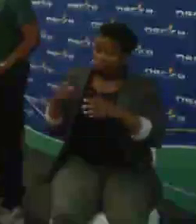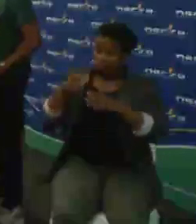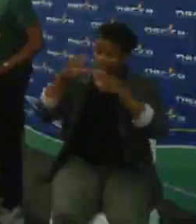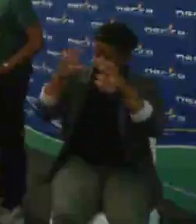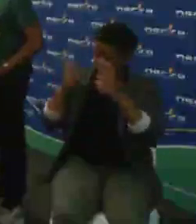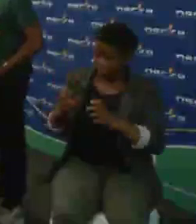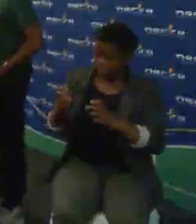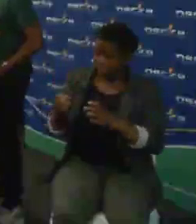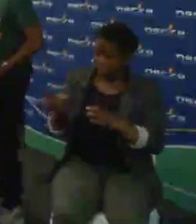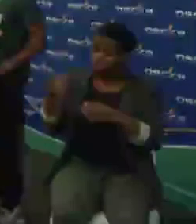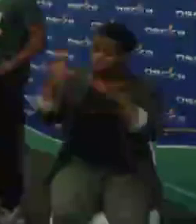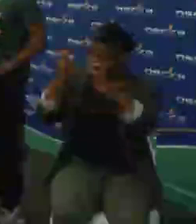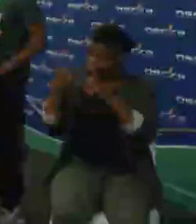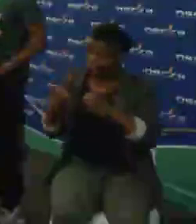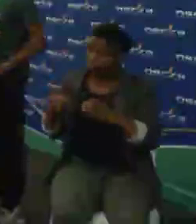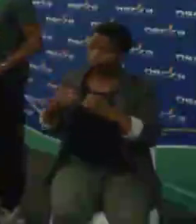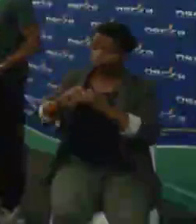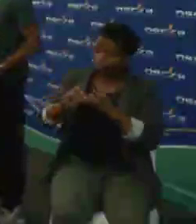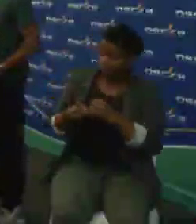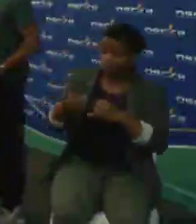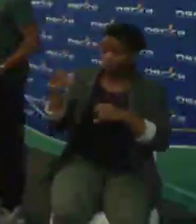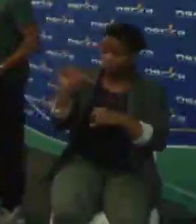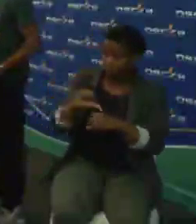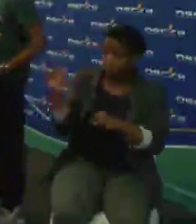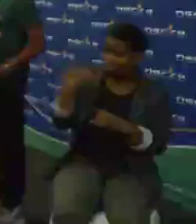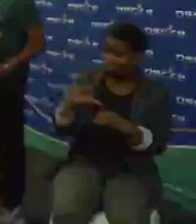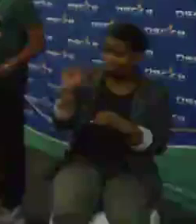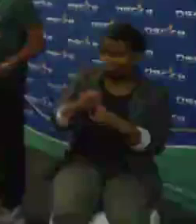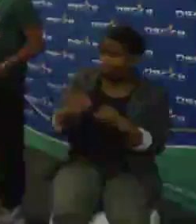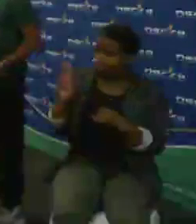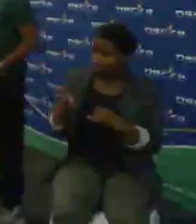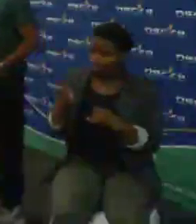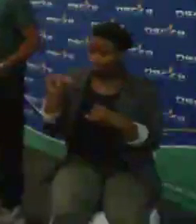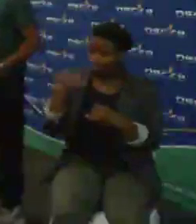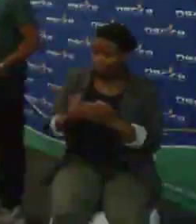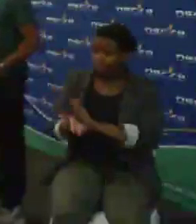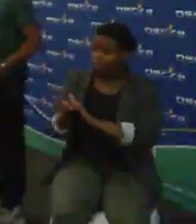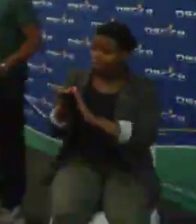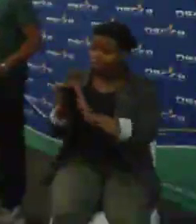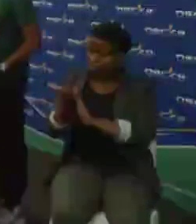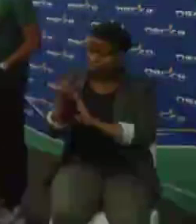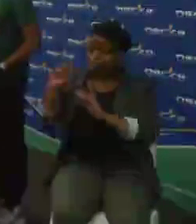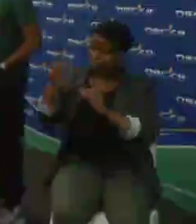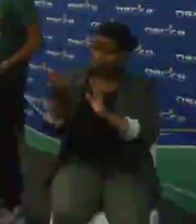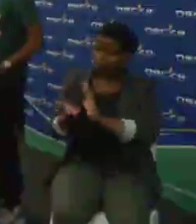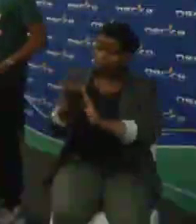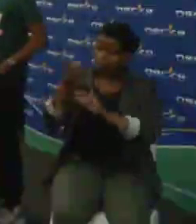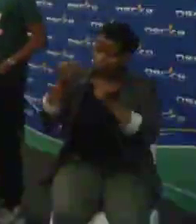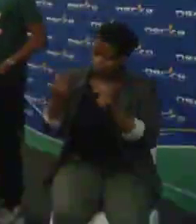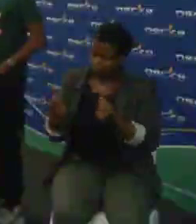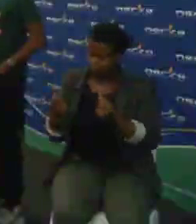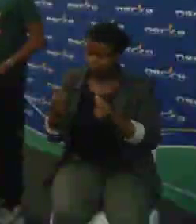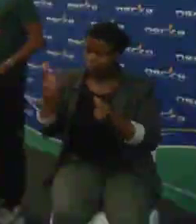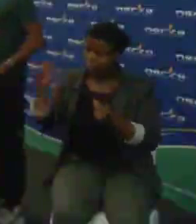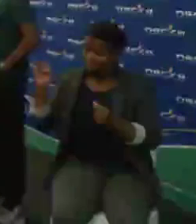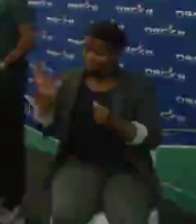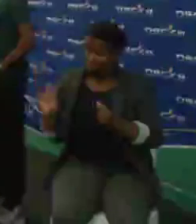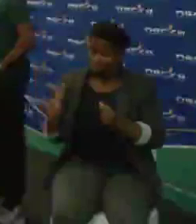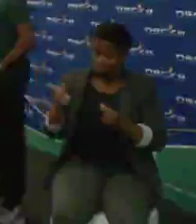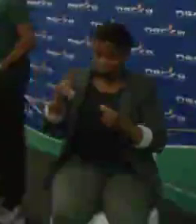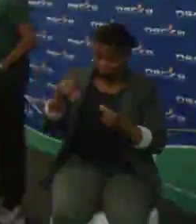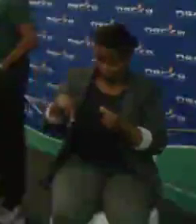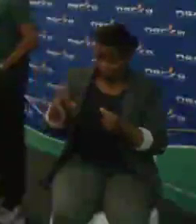kept on coming back, trying to achieve the price path of a 16% increase in MYPD 3. And before that, it tried to